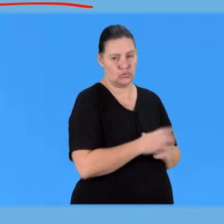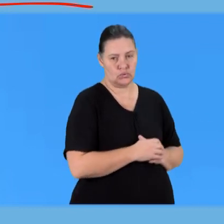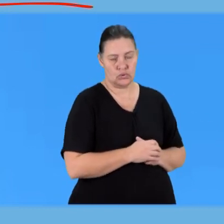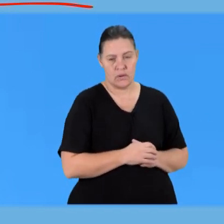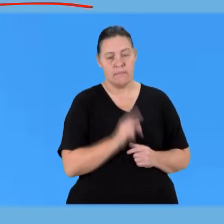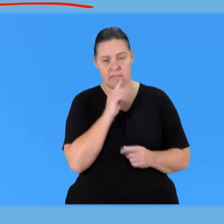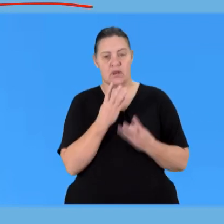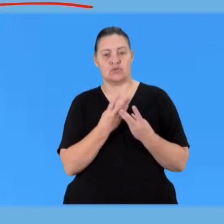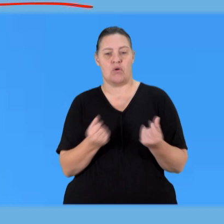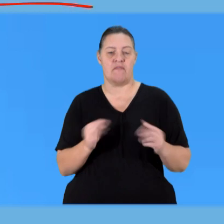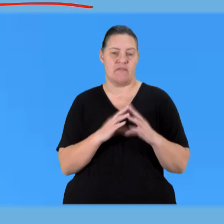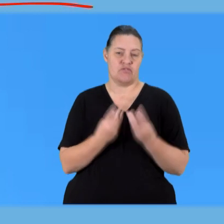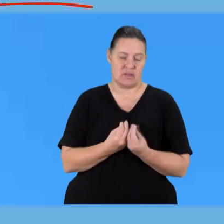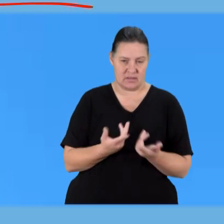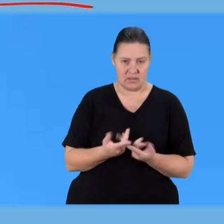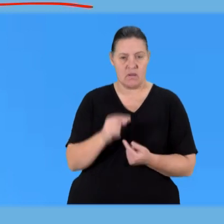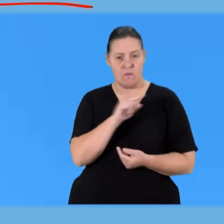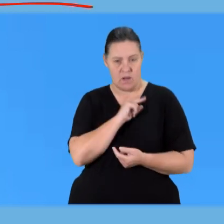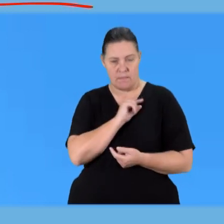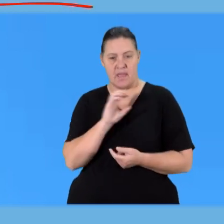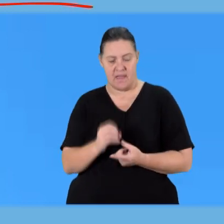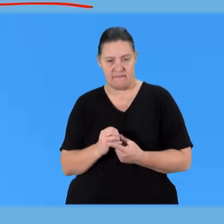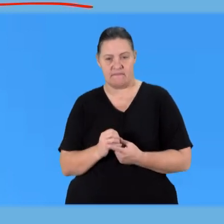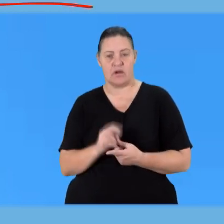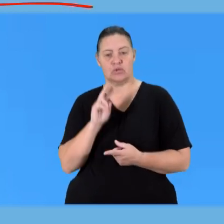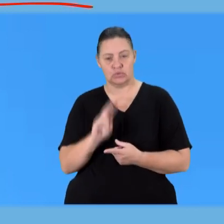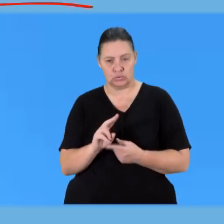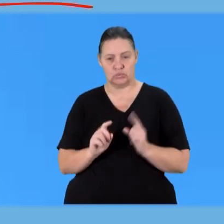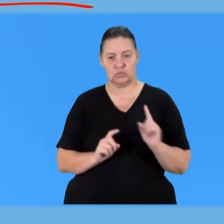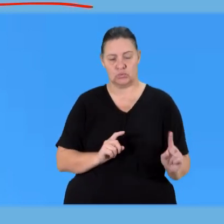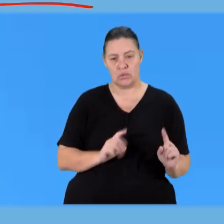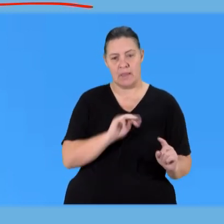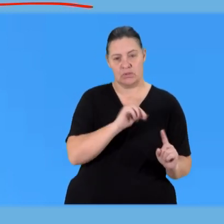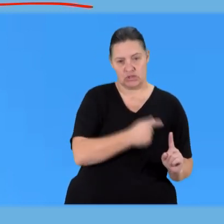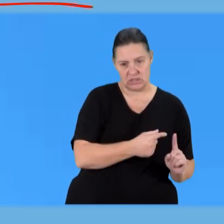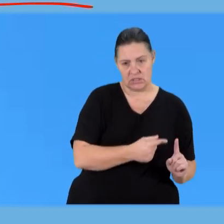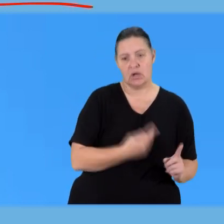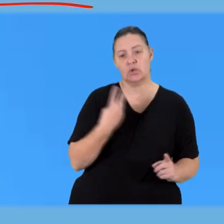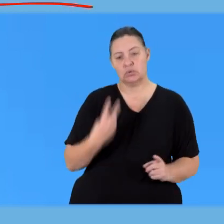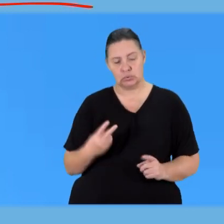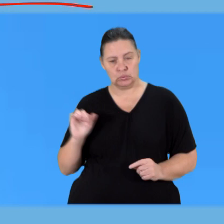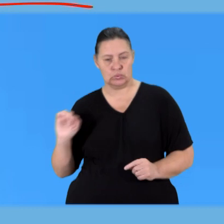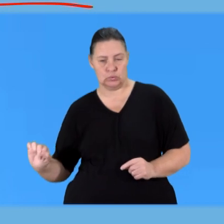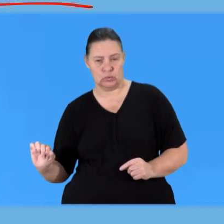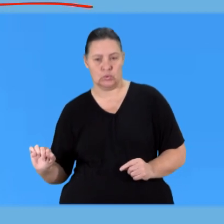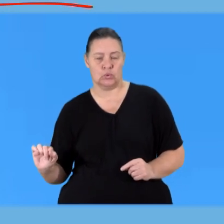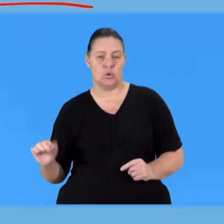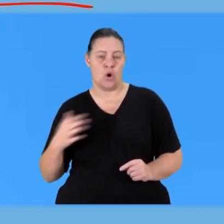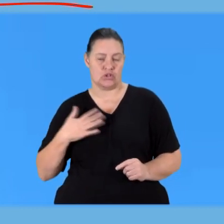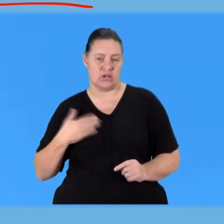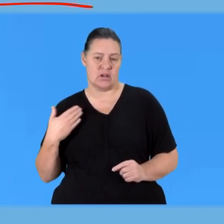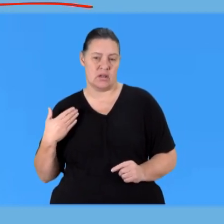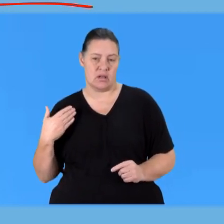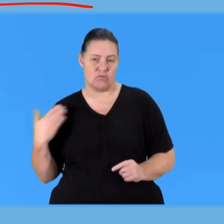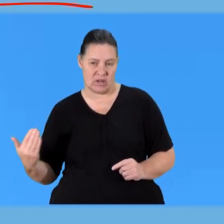put a 2 there, that solves everything else because I have 2 atoms on the left-hand side of magnesium, 2 atoms of